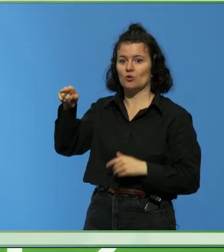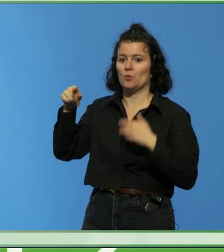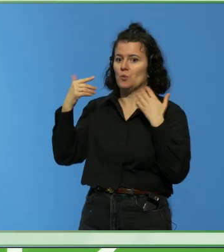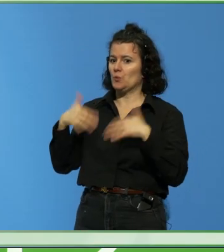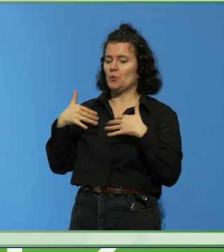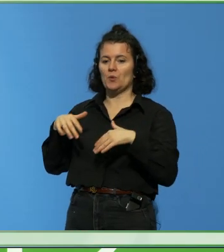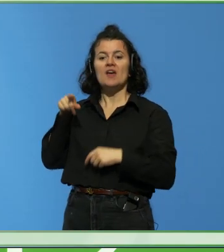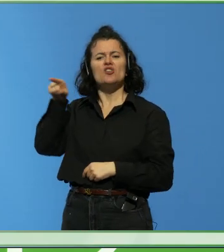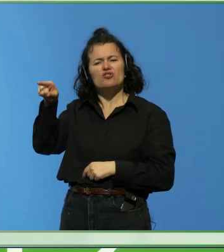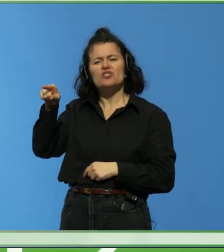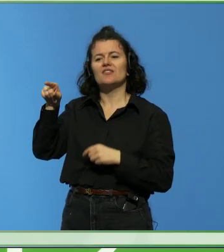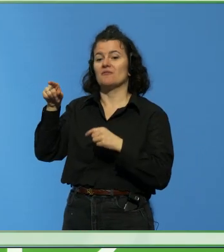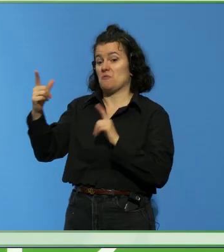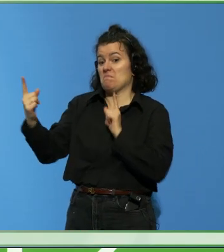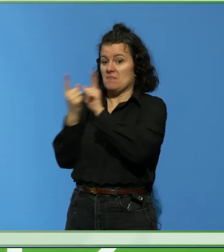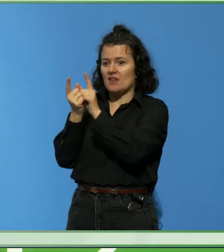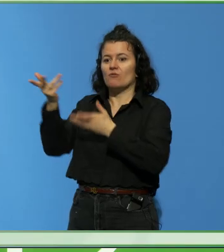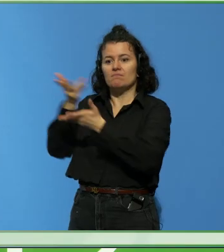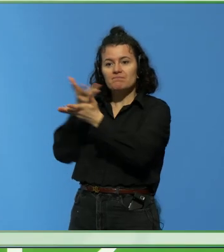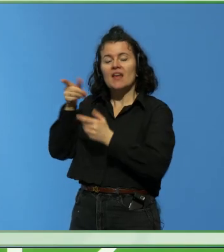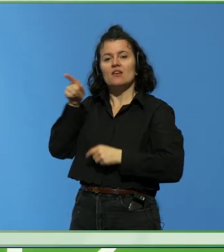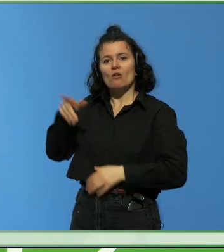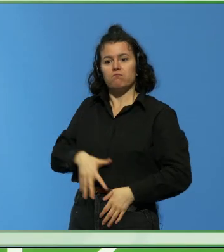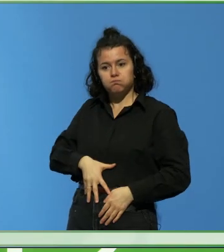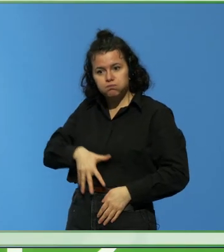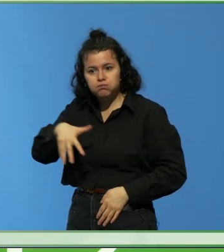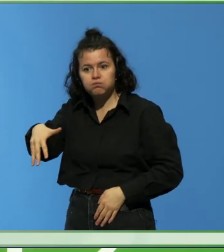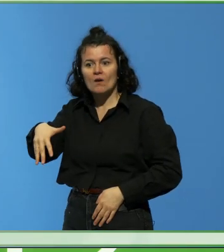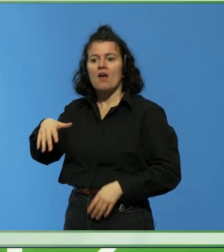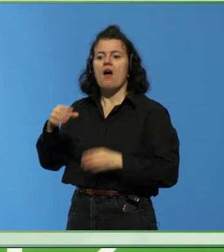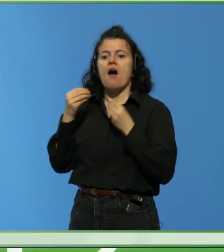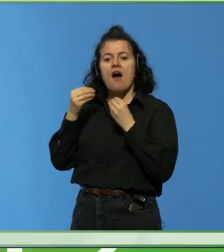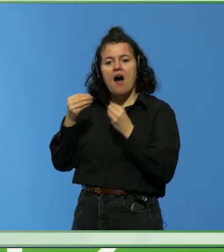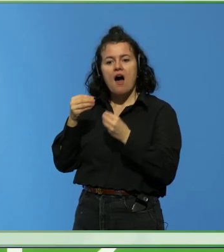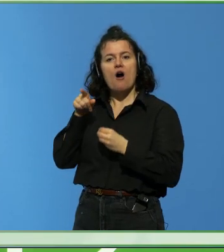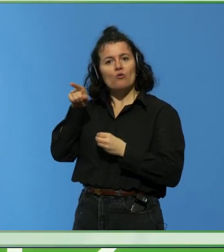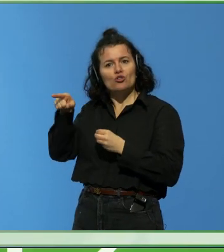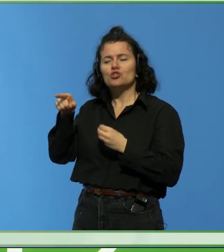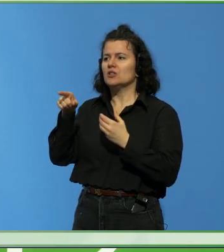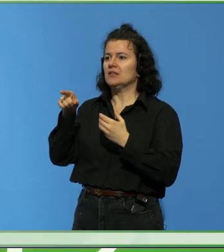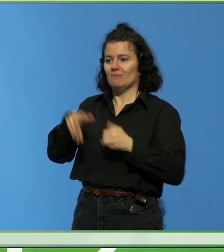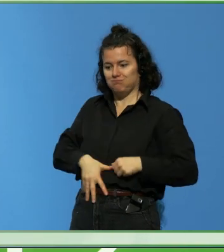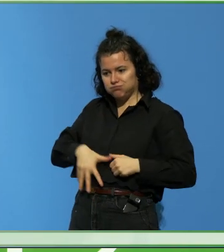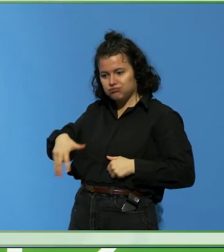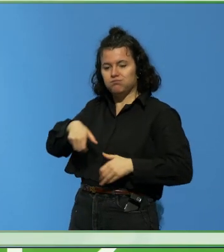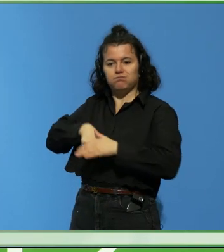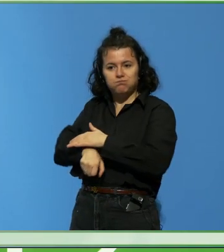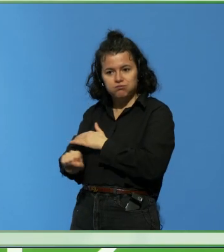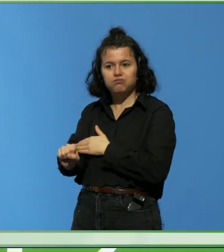and also postpartum period. And let me just make it quick, yeah.